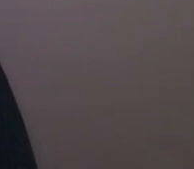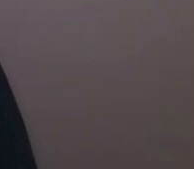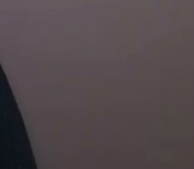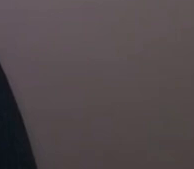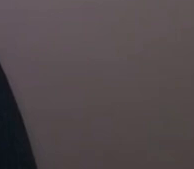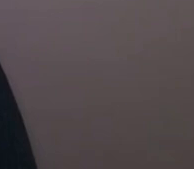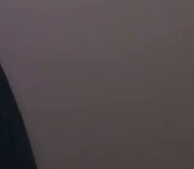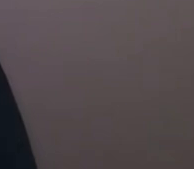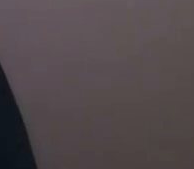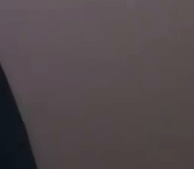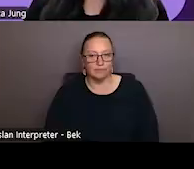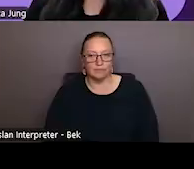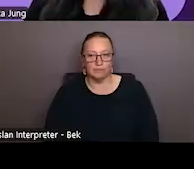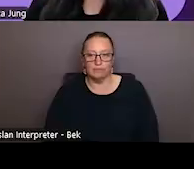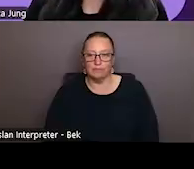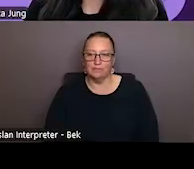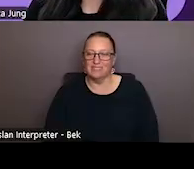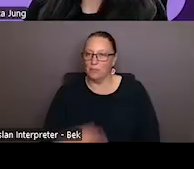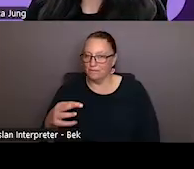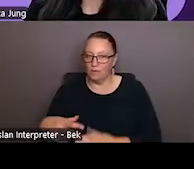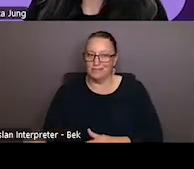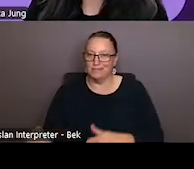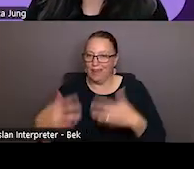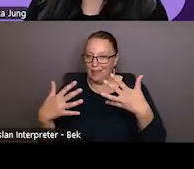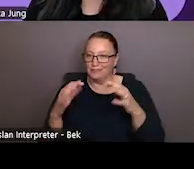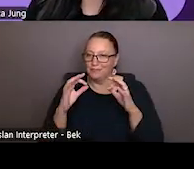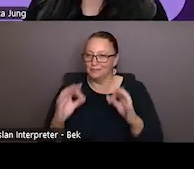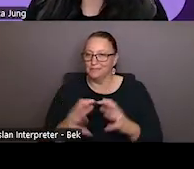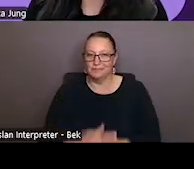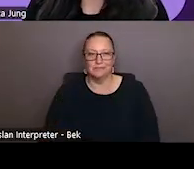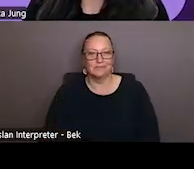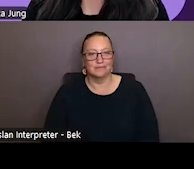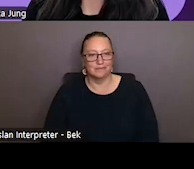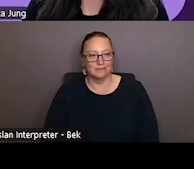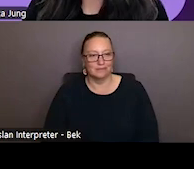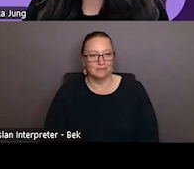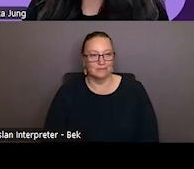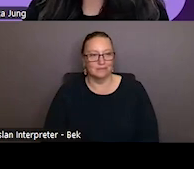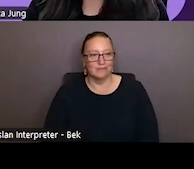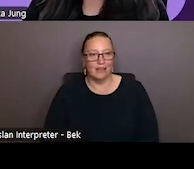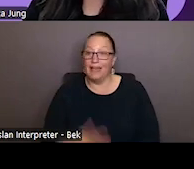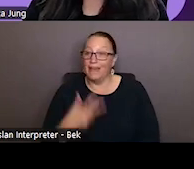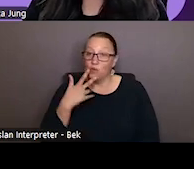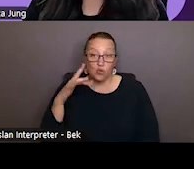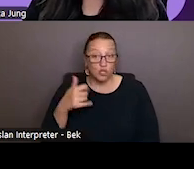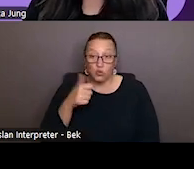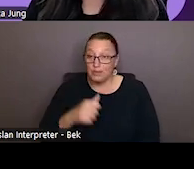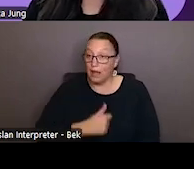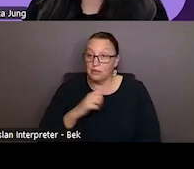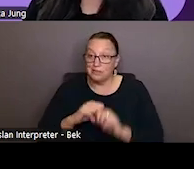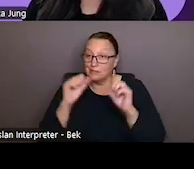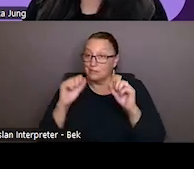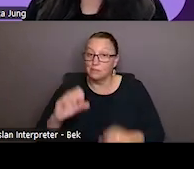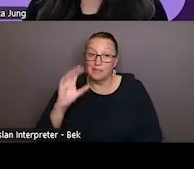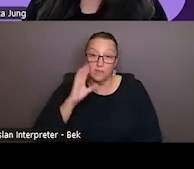Just waiting for the slides to come back. But while we wait, if you haven't used our system before,